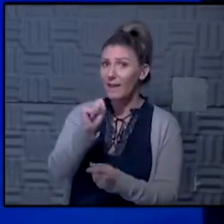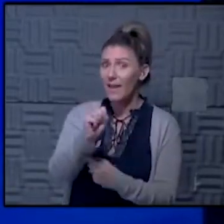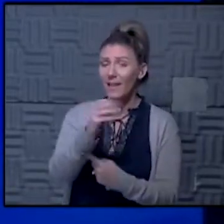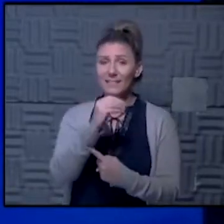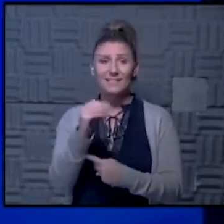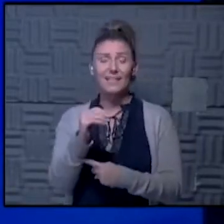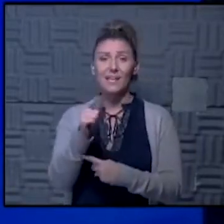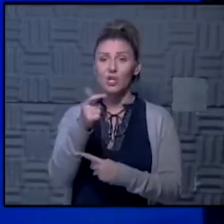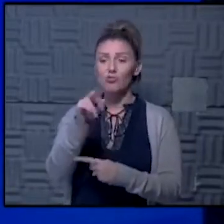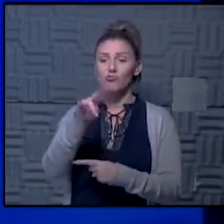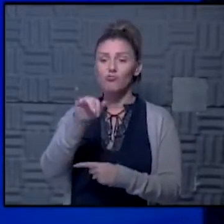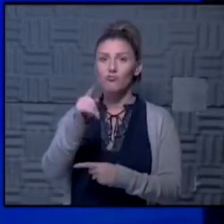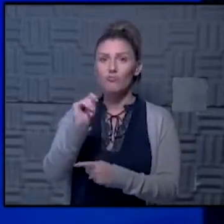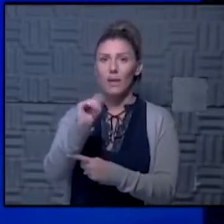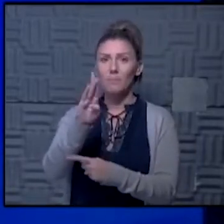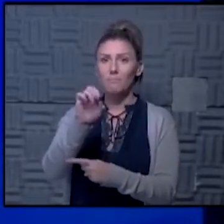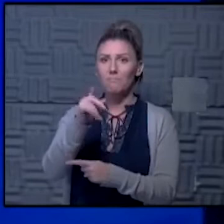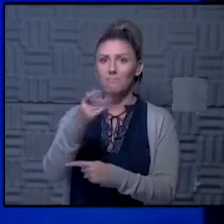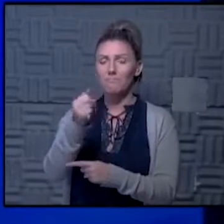in Great Bend in the last month.